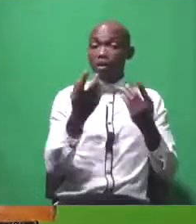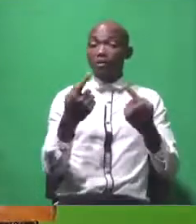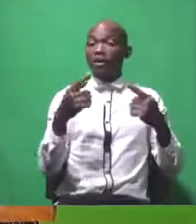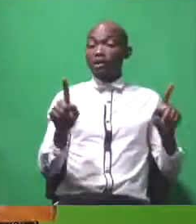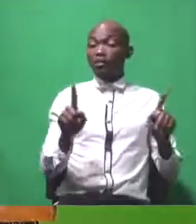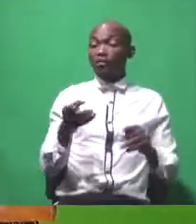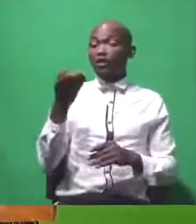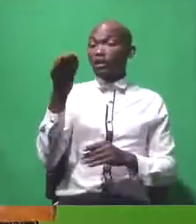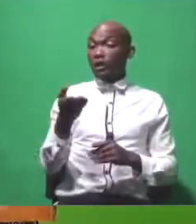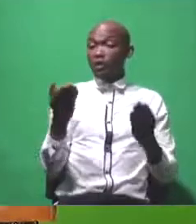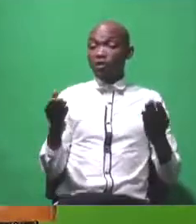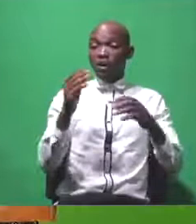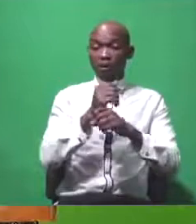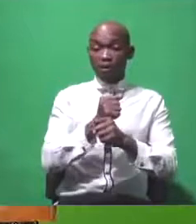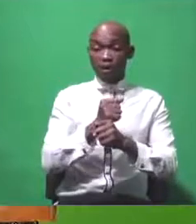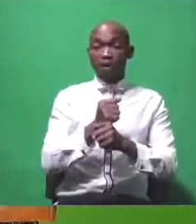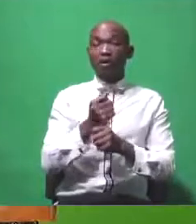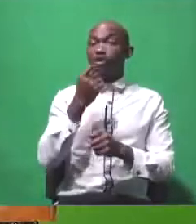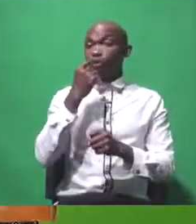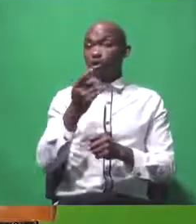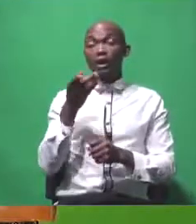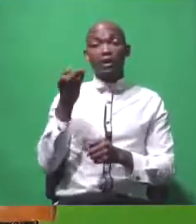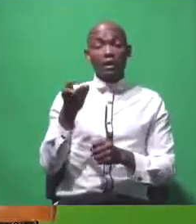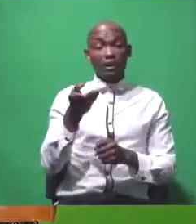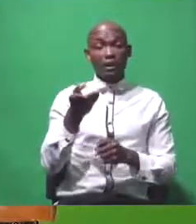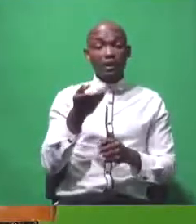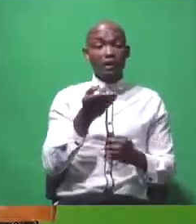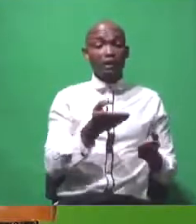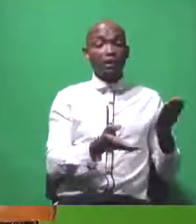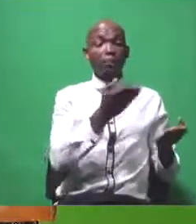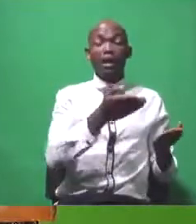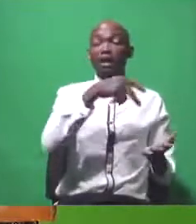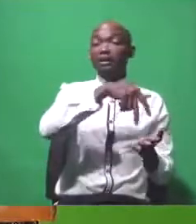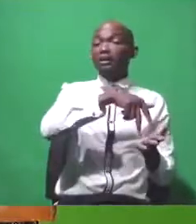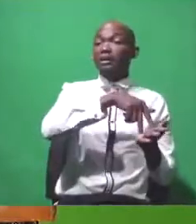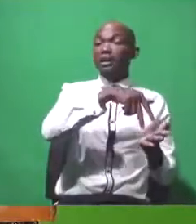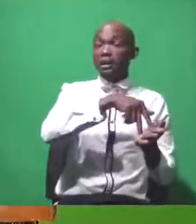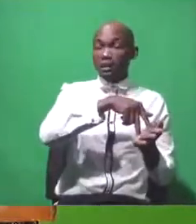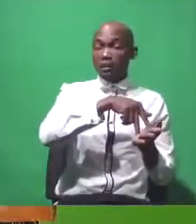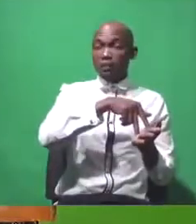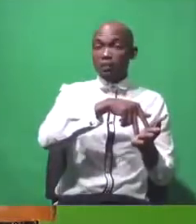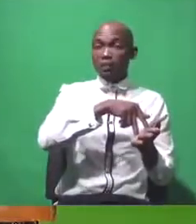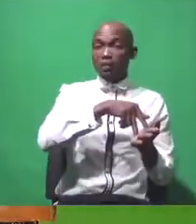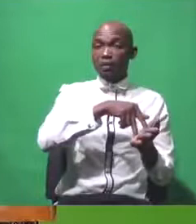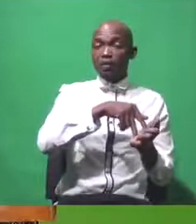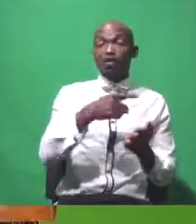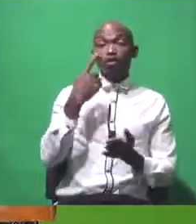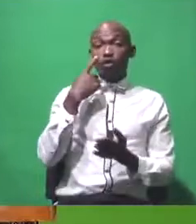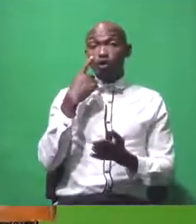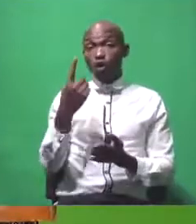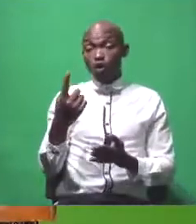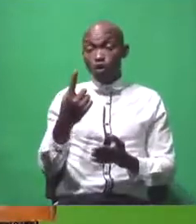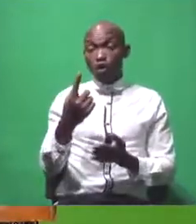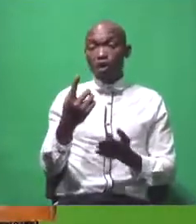the difference is known as outstanding balance. Look here. Sum